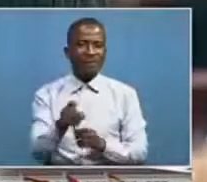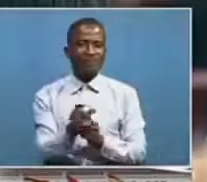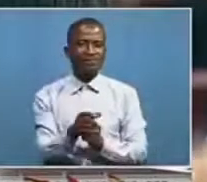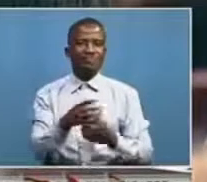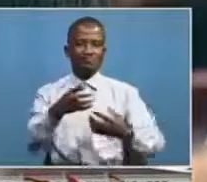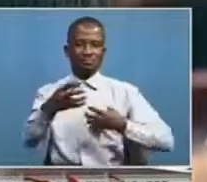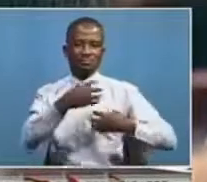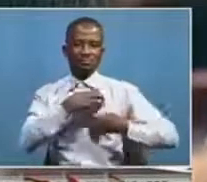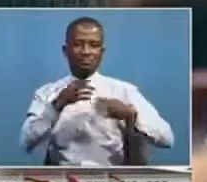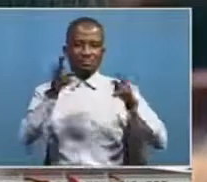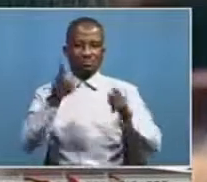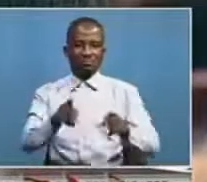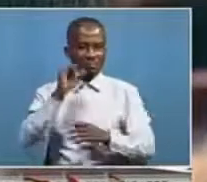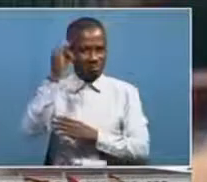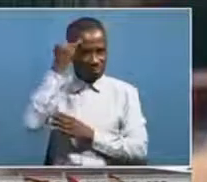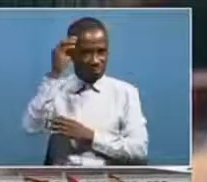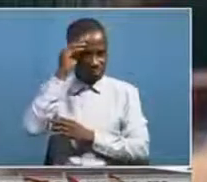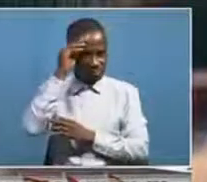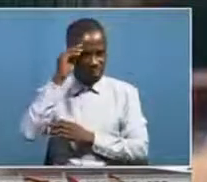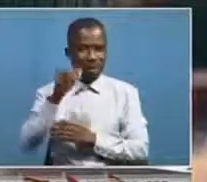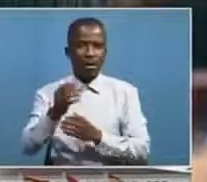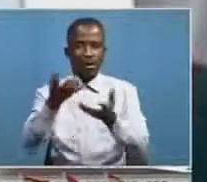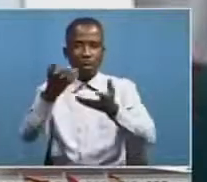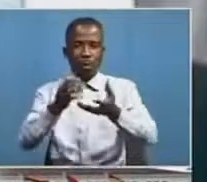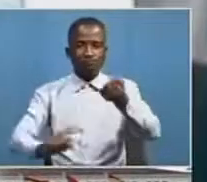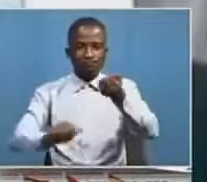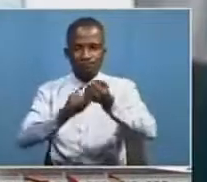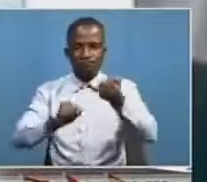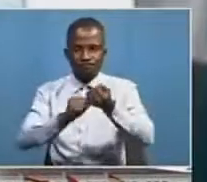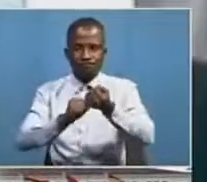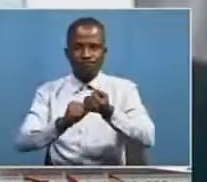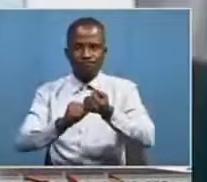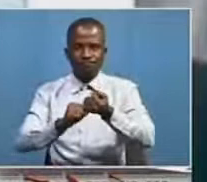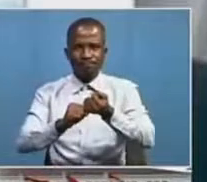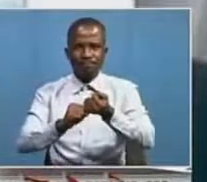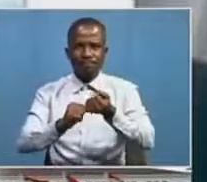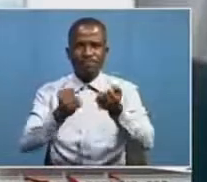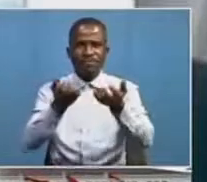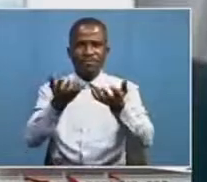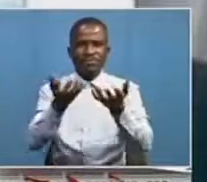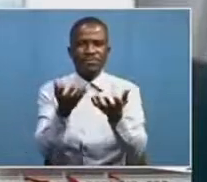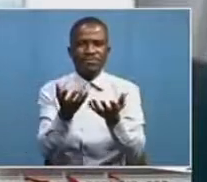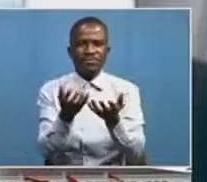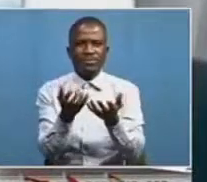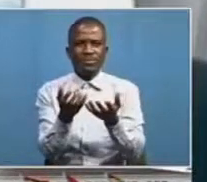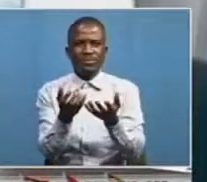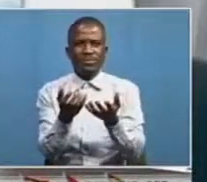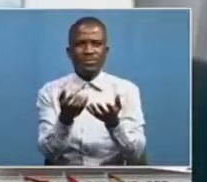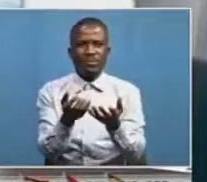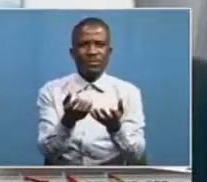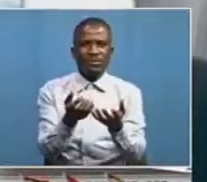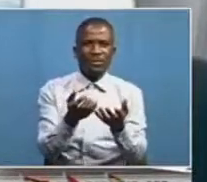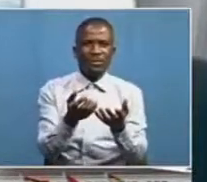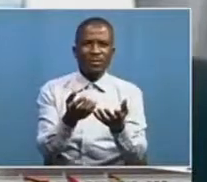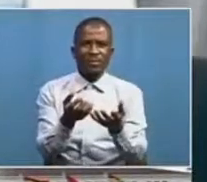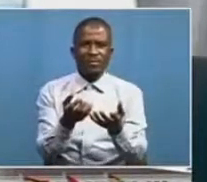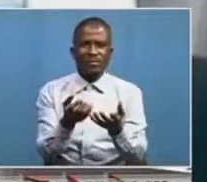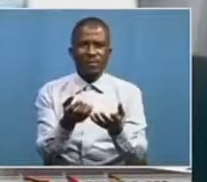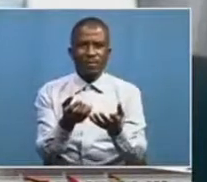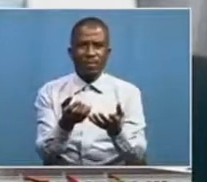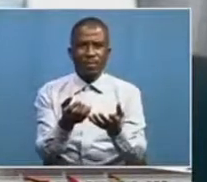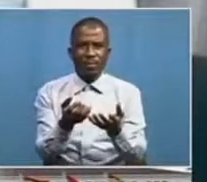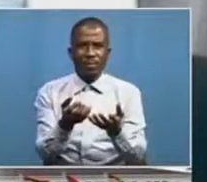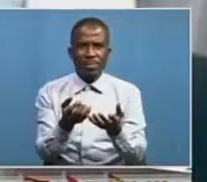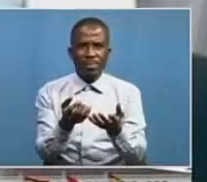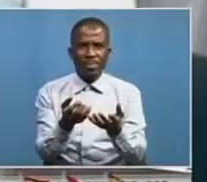in advancing reason to support his petition, contended that the first respondent effected